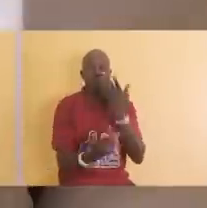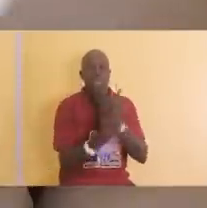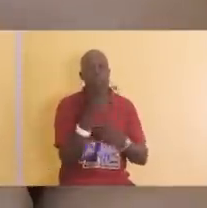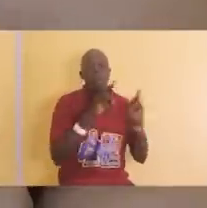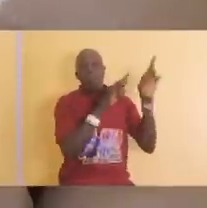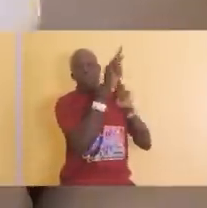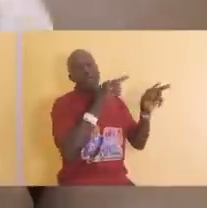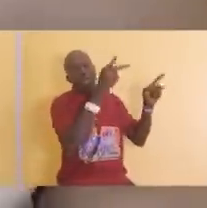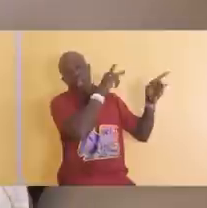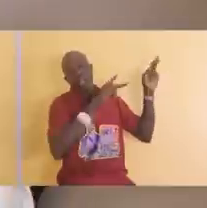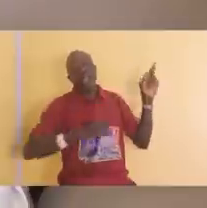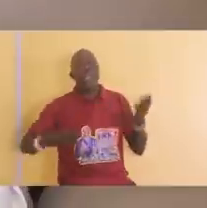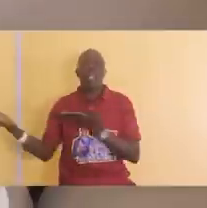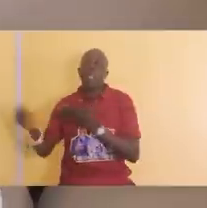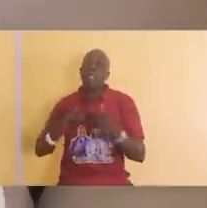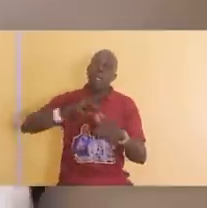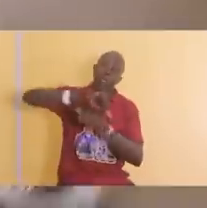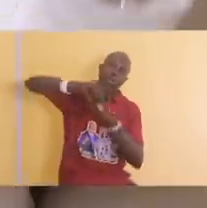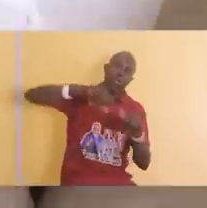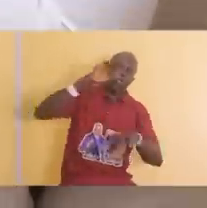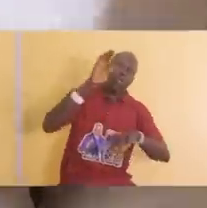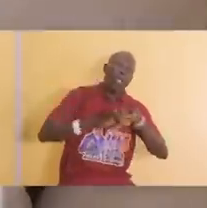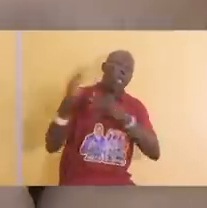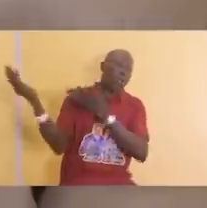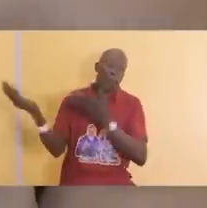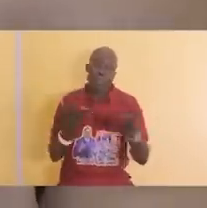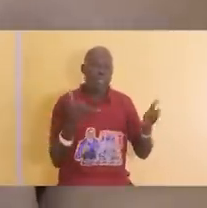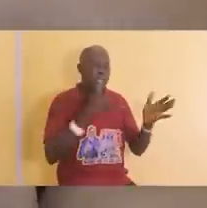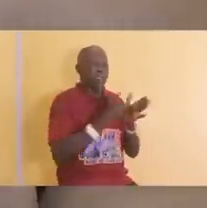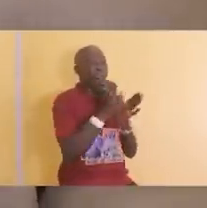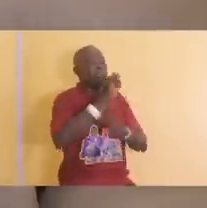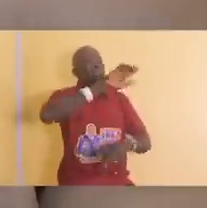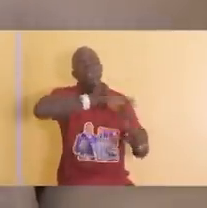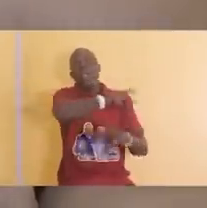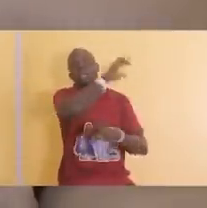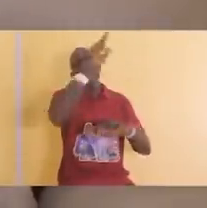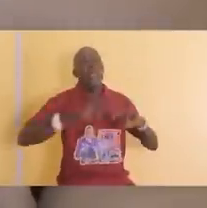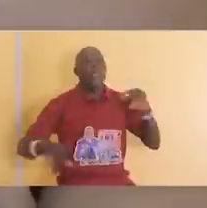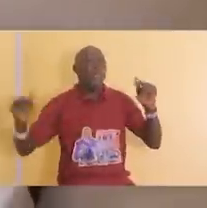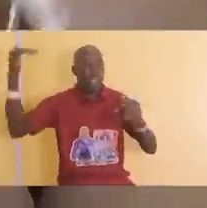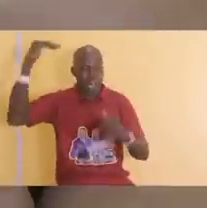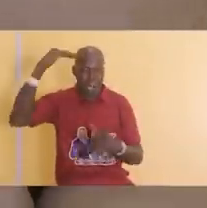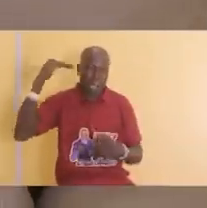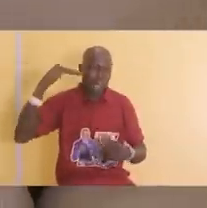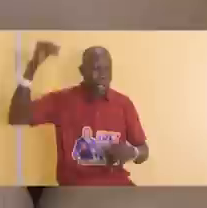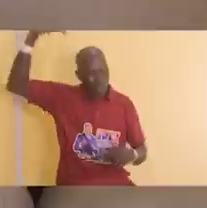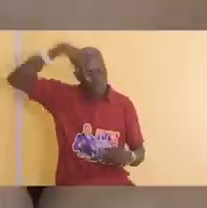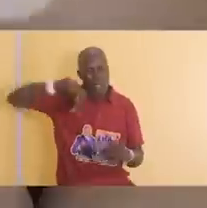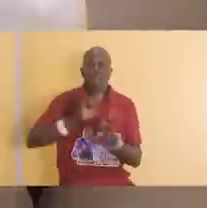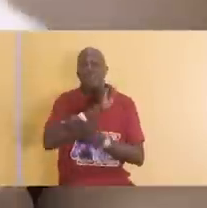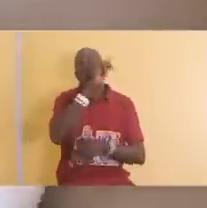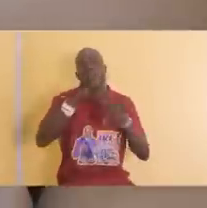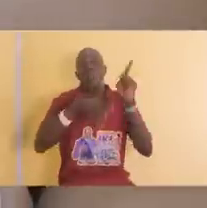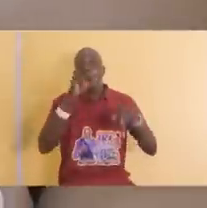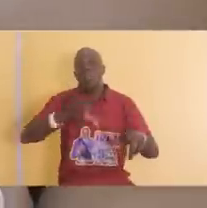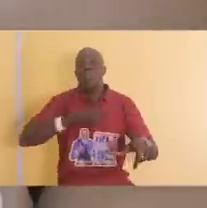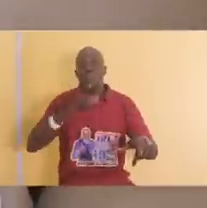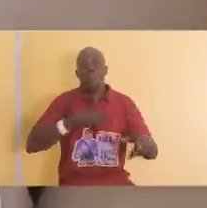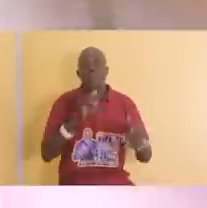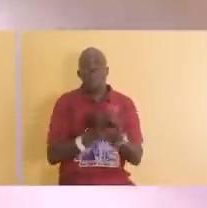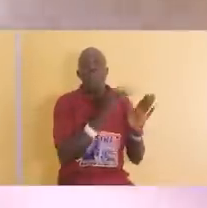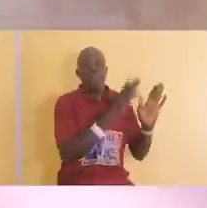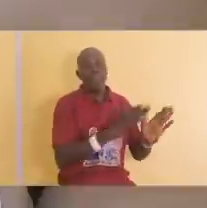of the way I speak. I will carry the anointing. I will bring it to the headquarters. It's with power. The people in Lagos